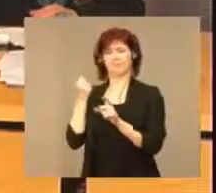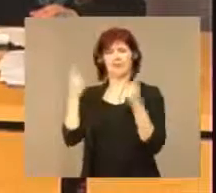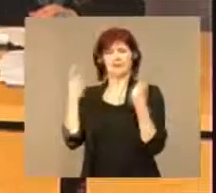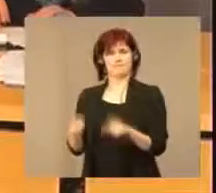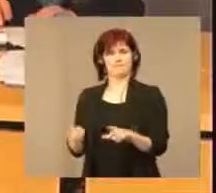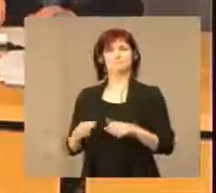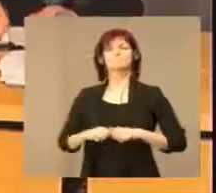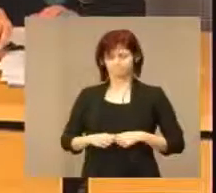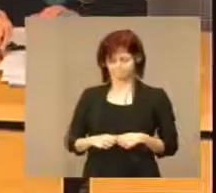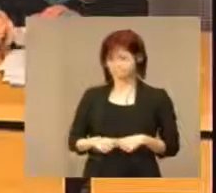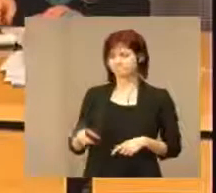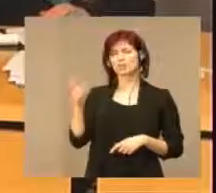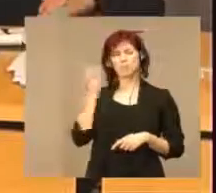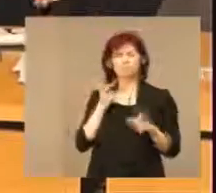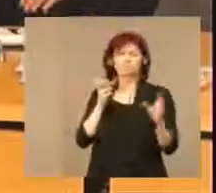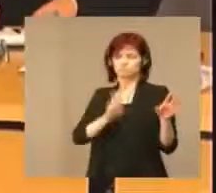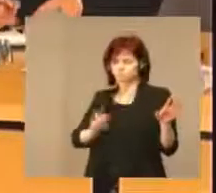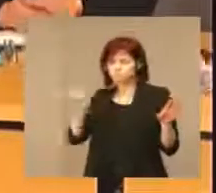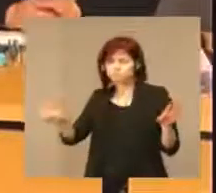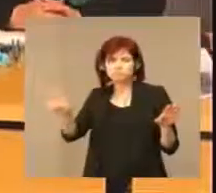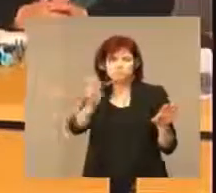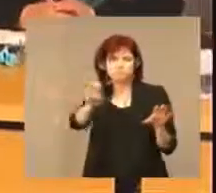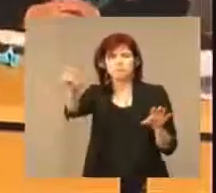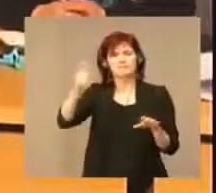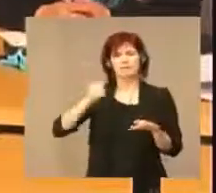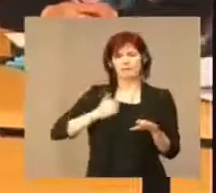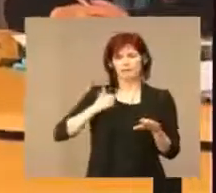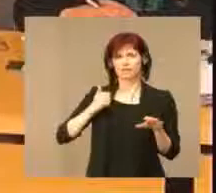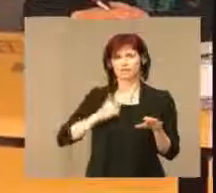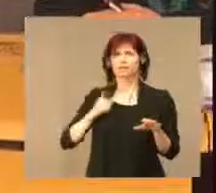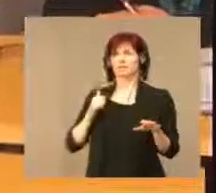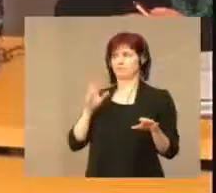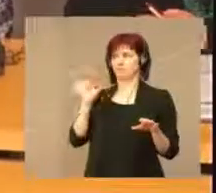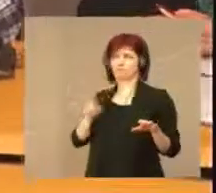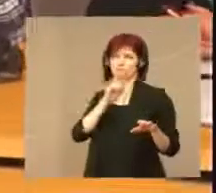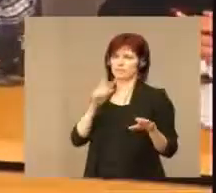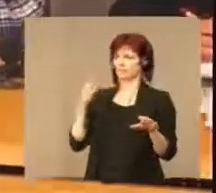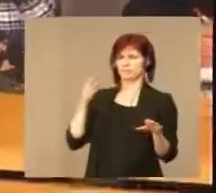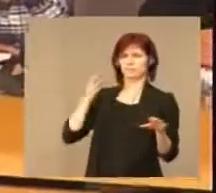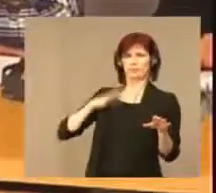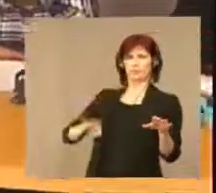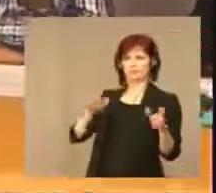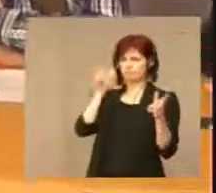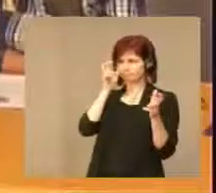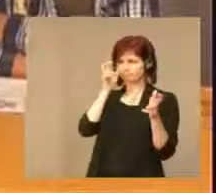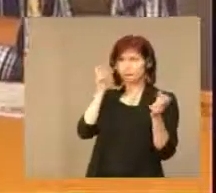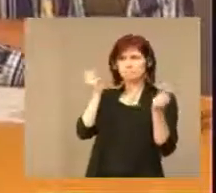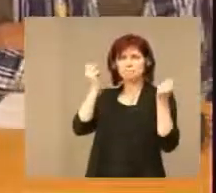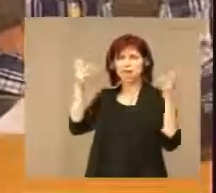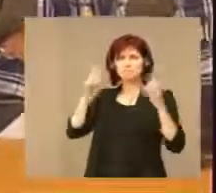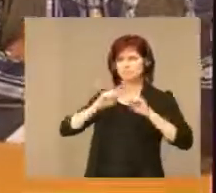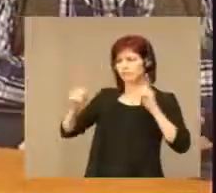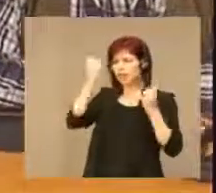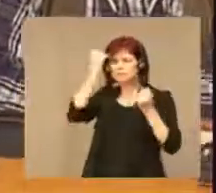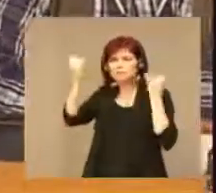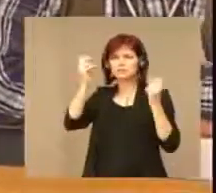tour, and I think the cross-country experience has been very helpful in terms of being exposed to many different ideas and